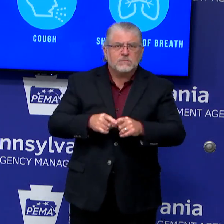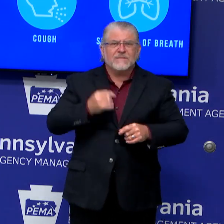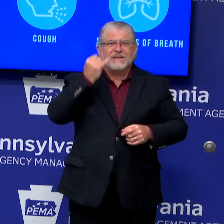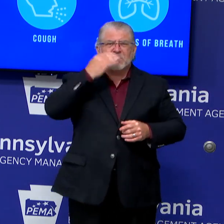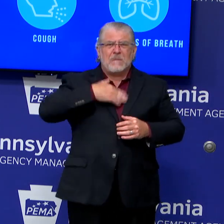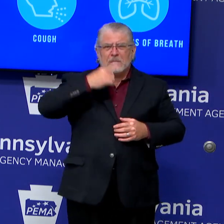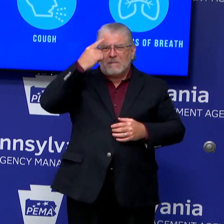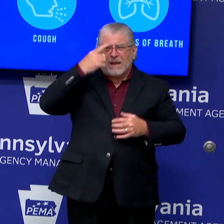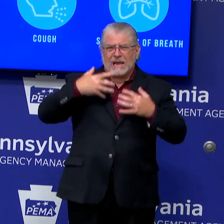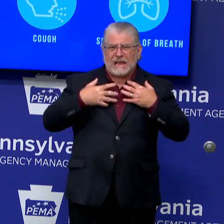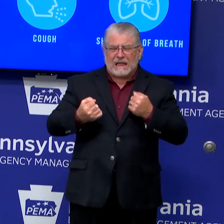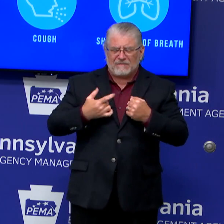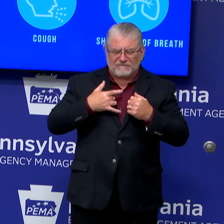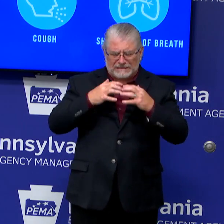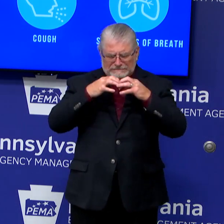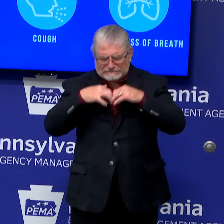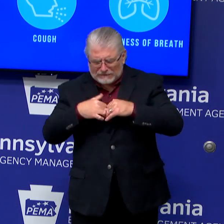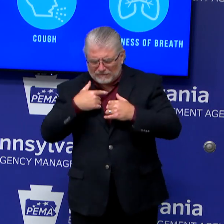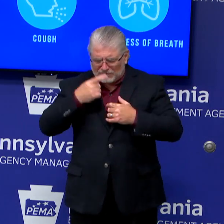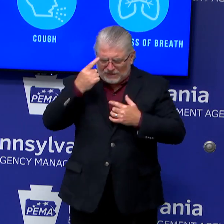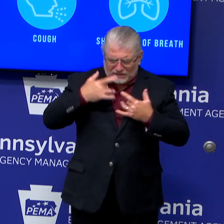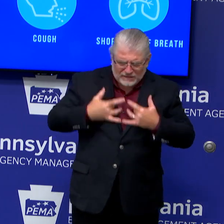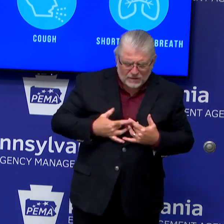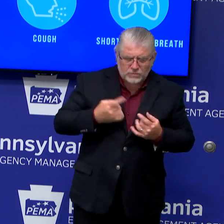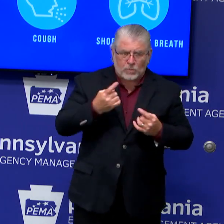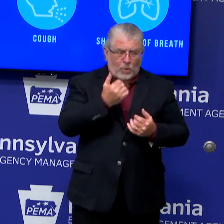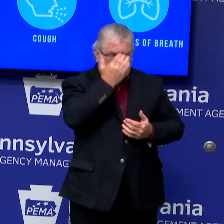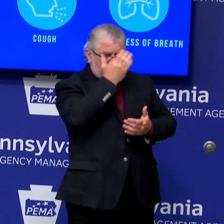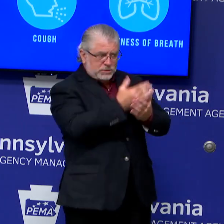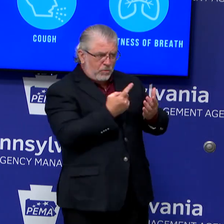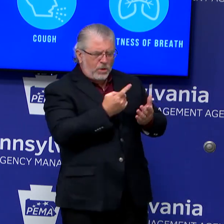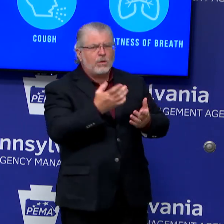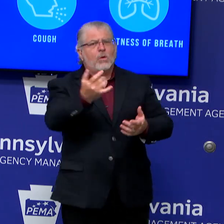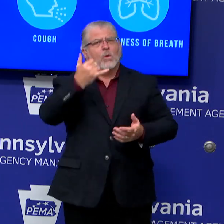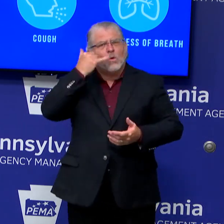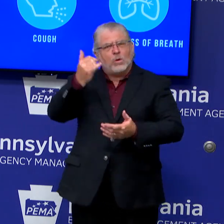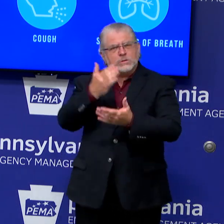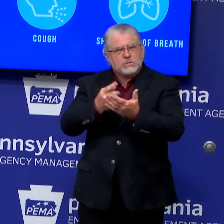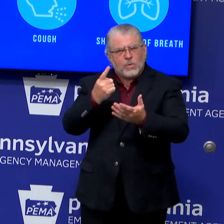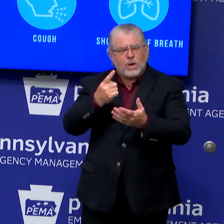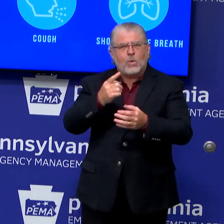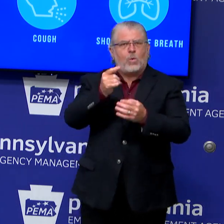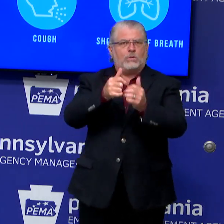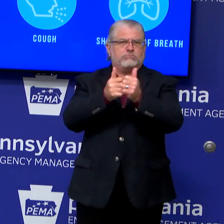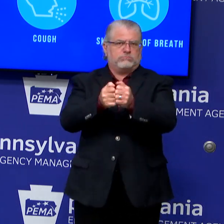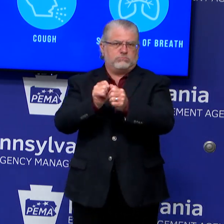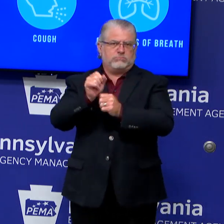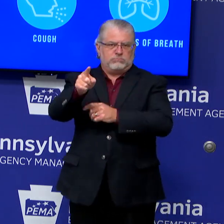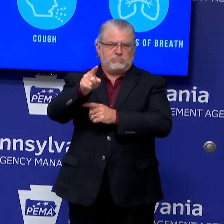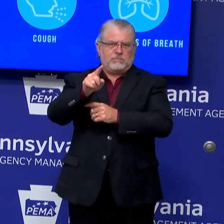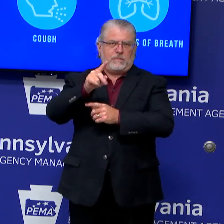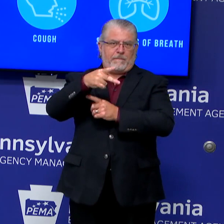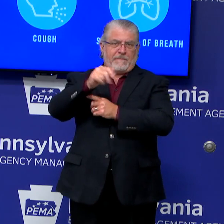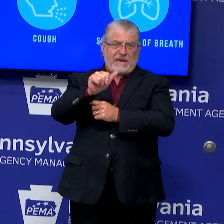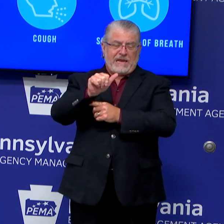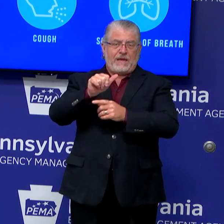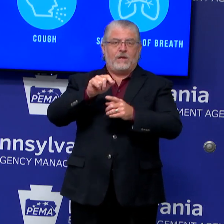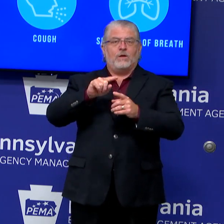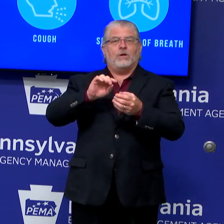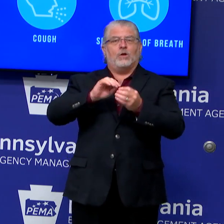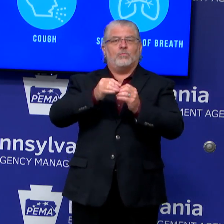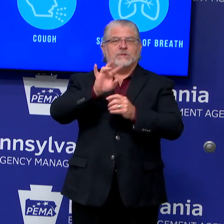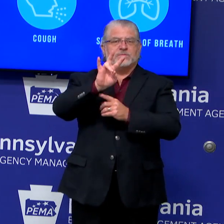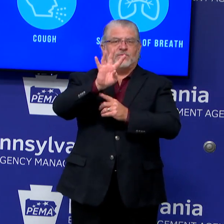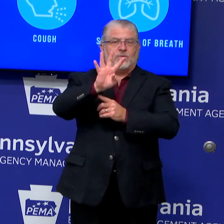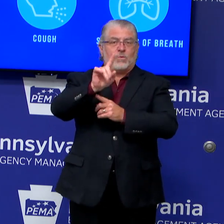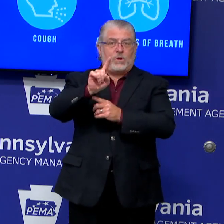health crisis, please contact the crisis text line by texting PA to 741741,